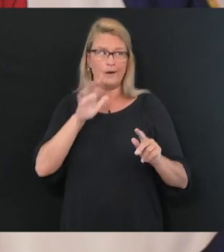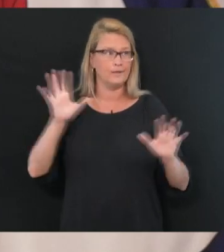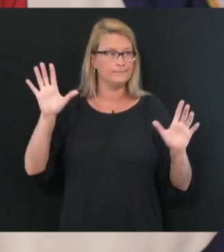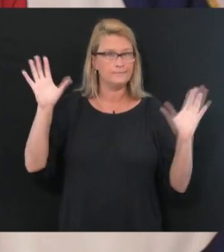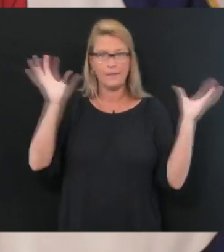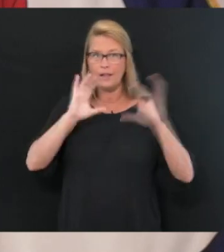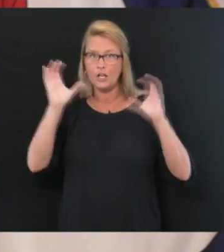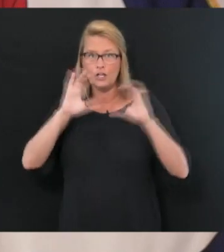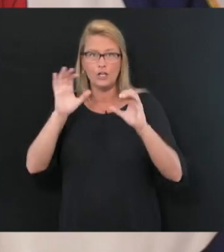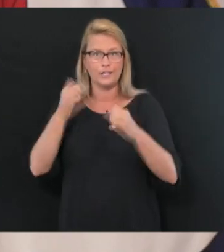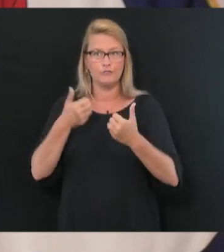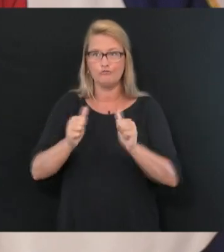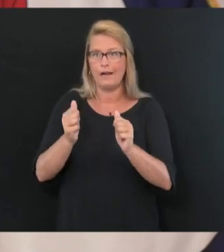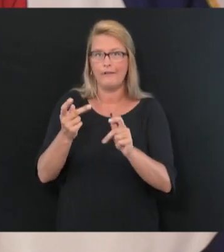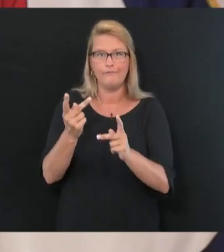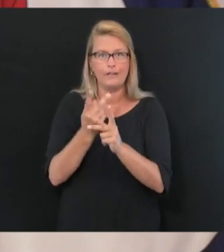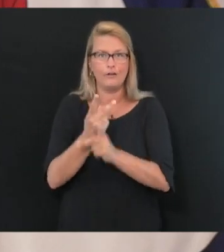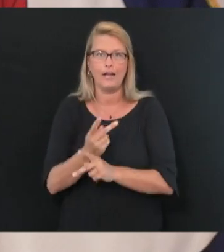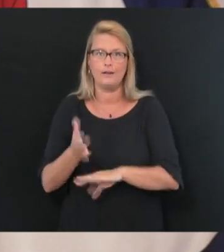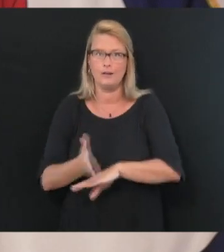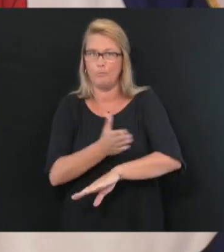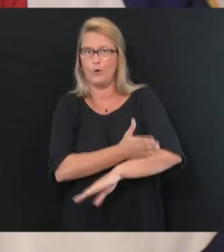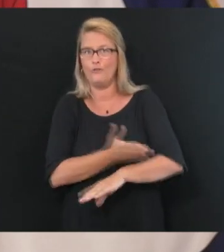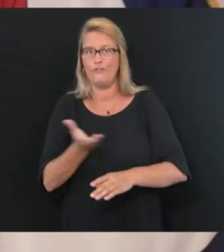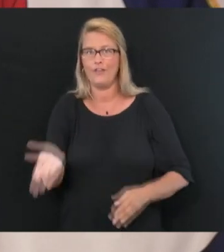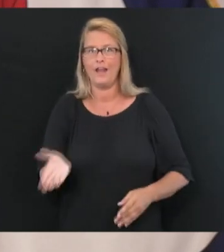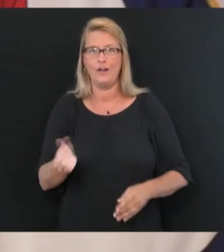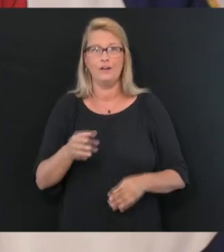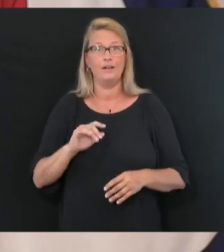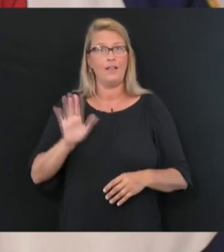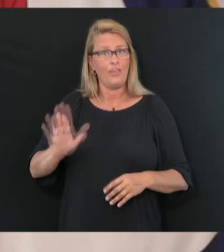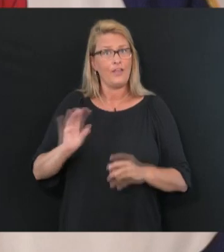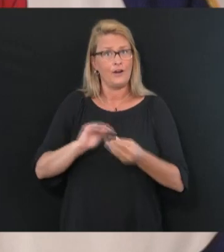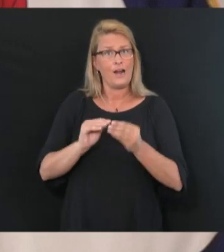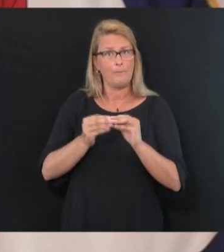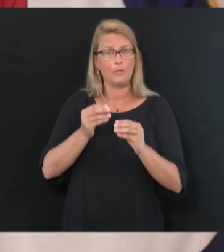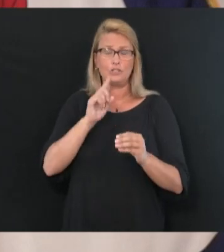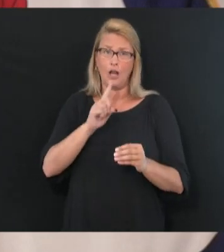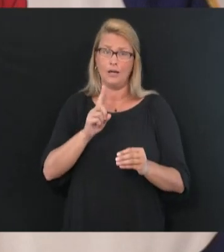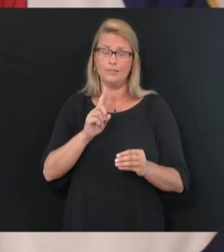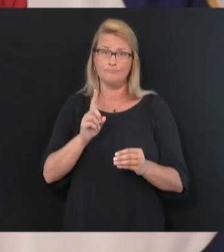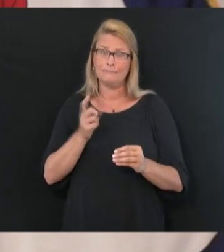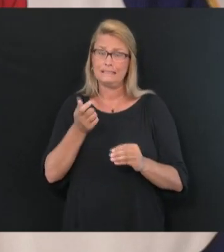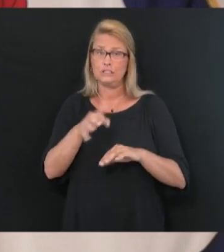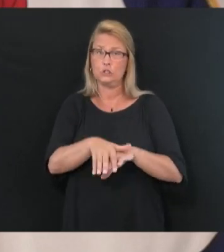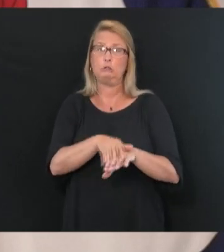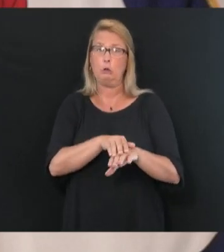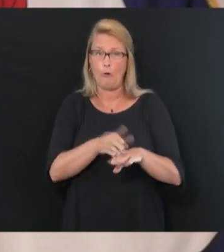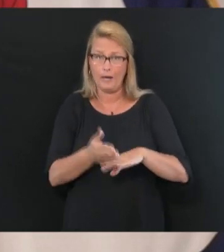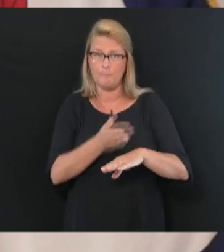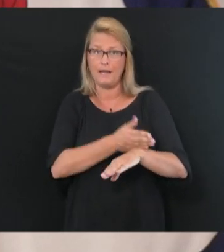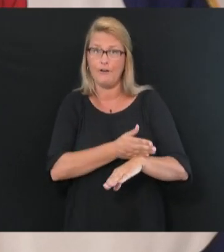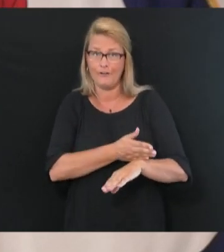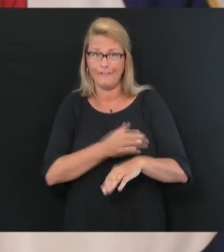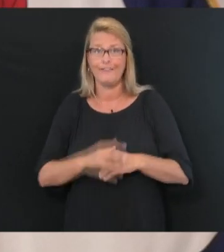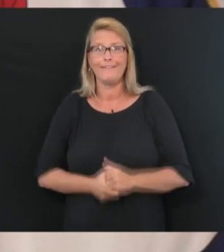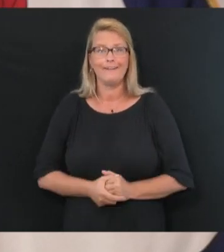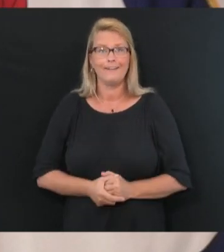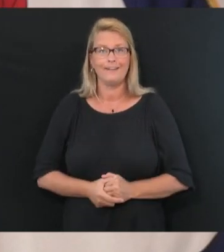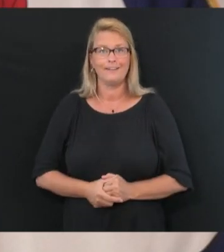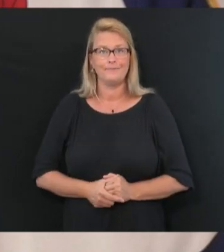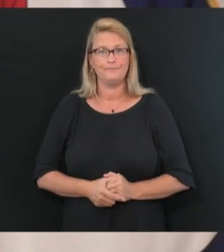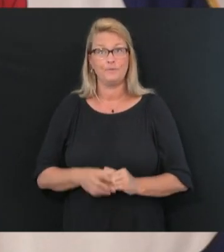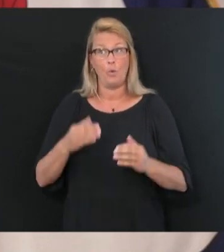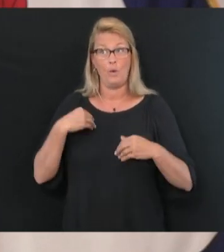every way to make it better. The numbers are a teeny little bit better right now, and we've directed